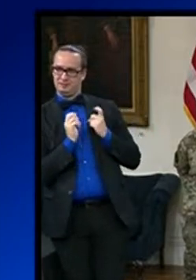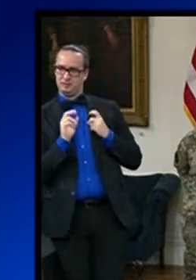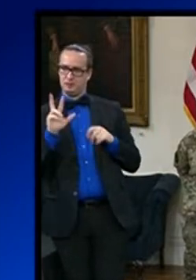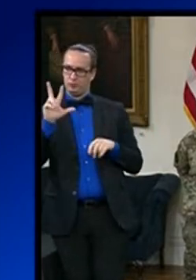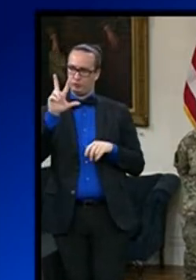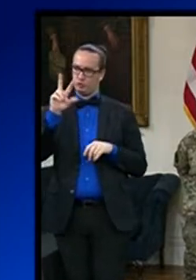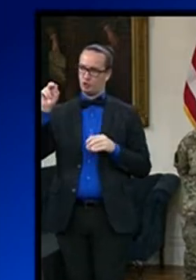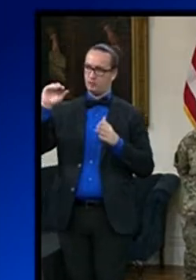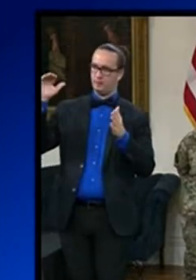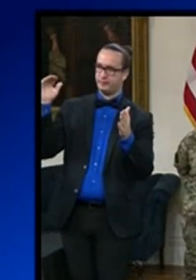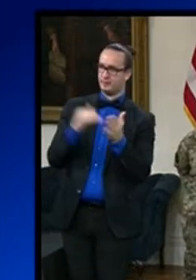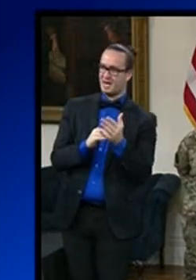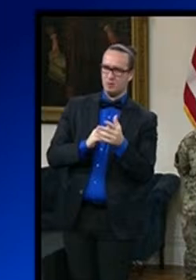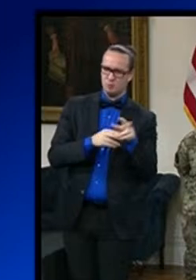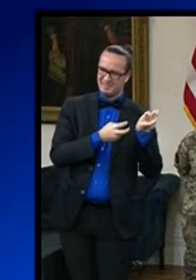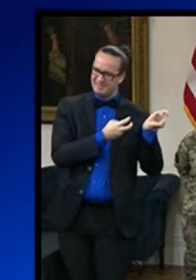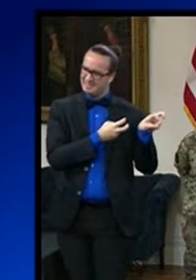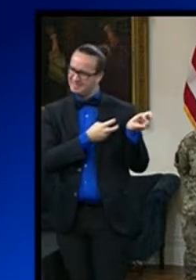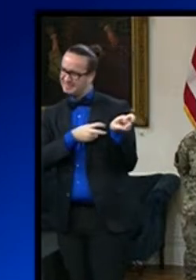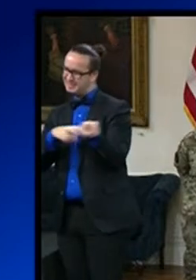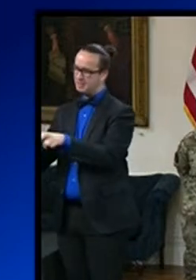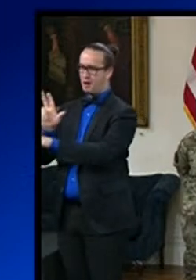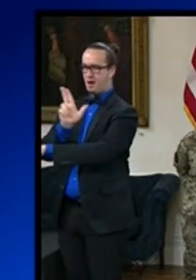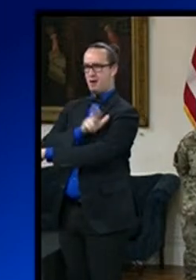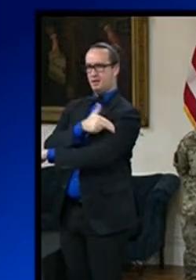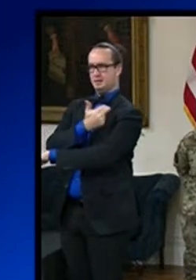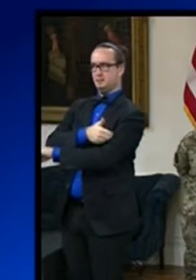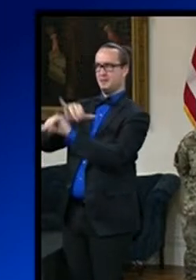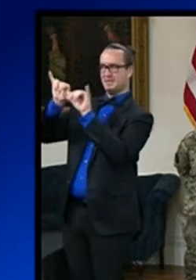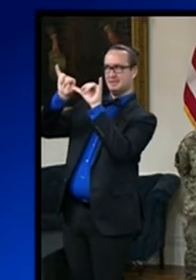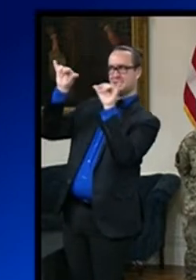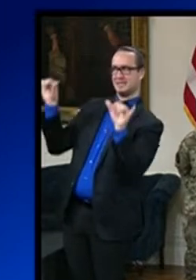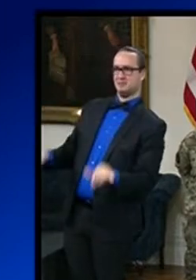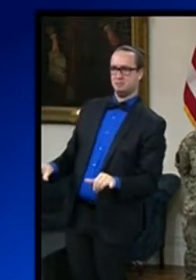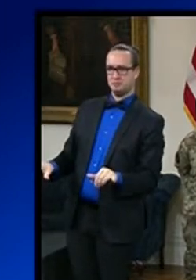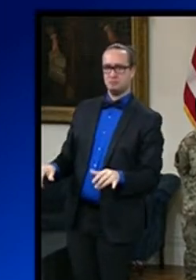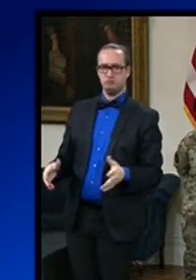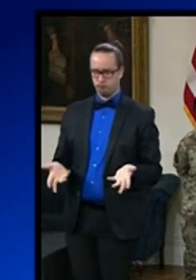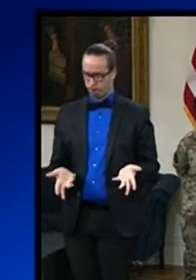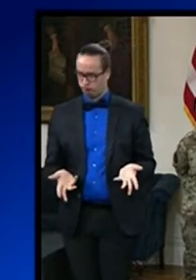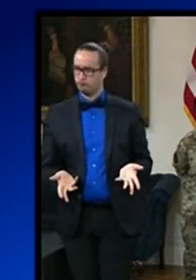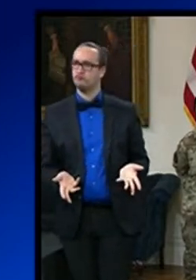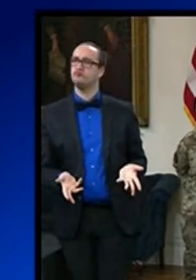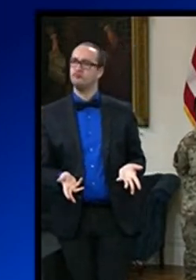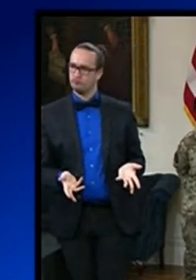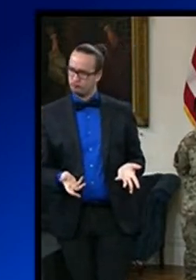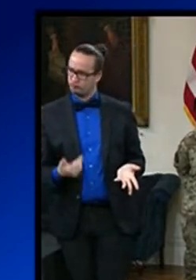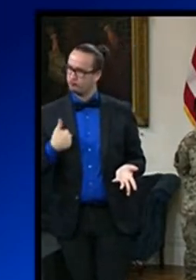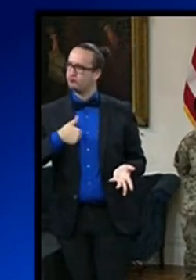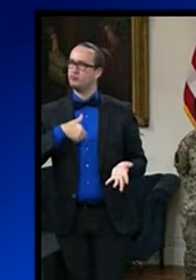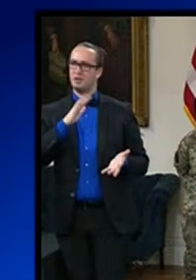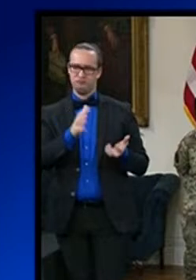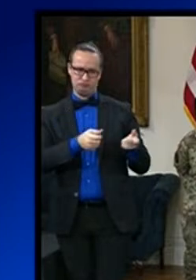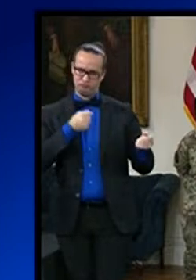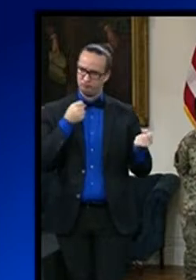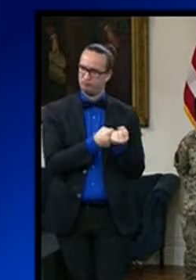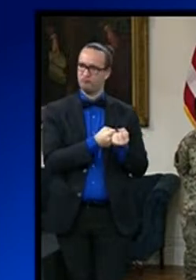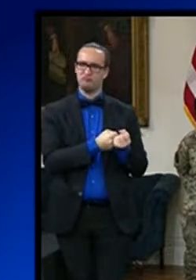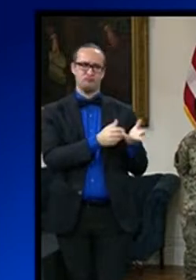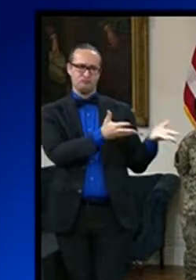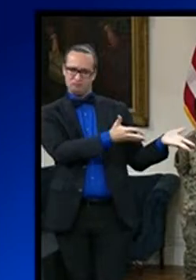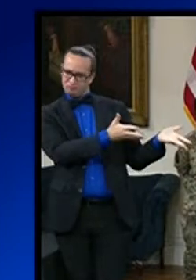on vaccinating vulnerable communities. And as General Burkhead will discuss in more detail, we have